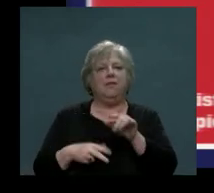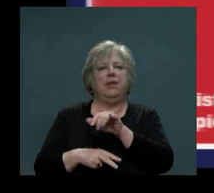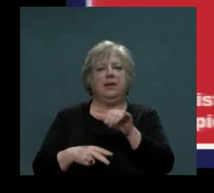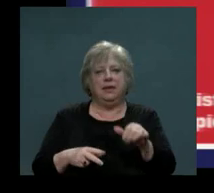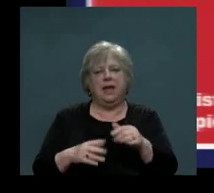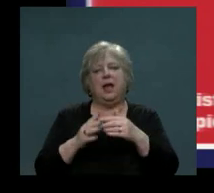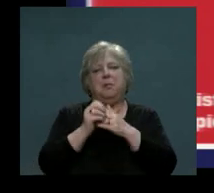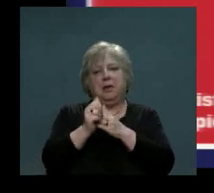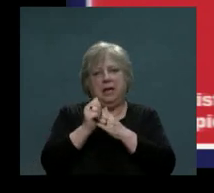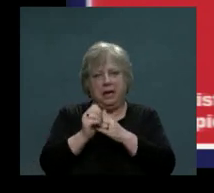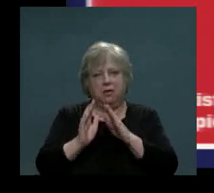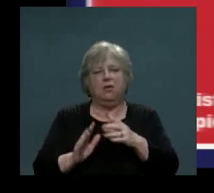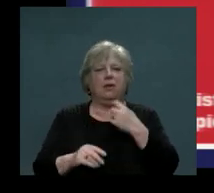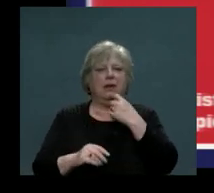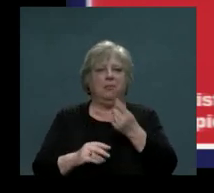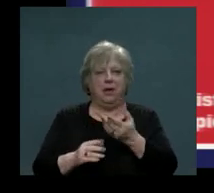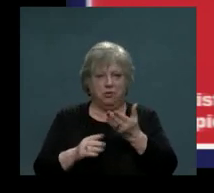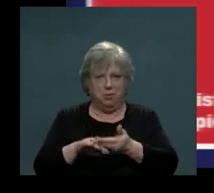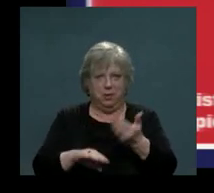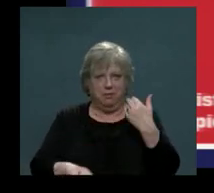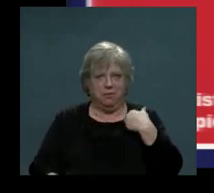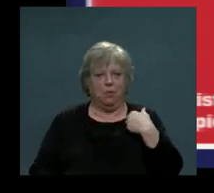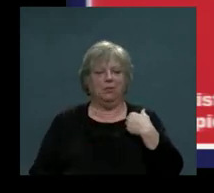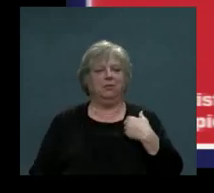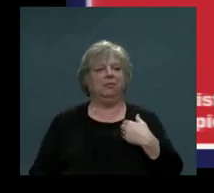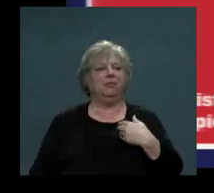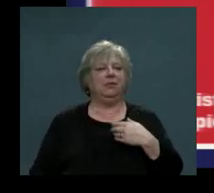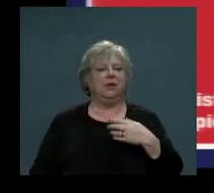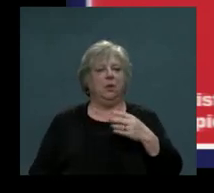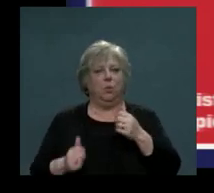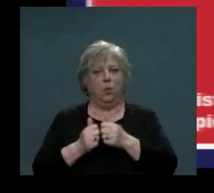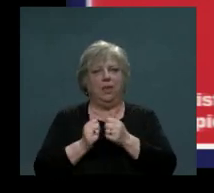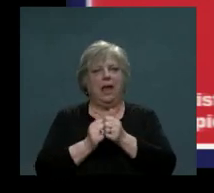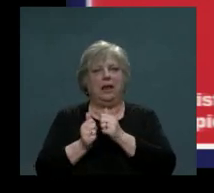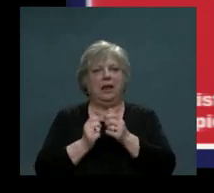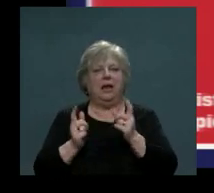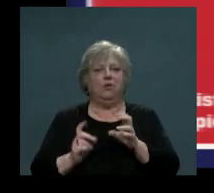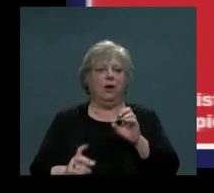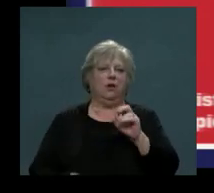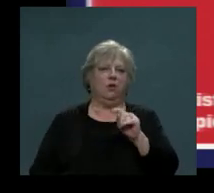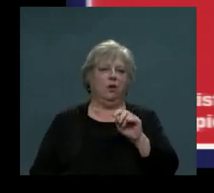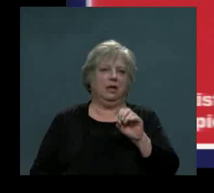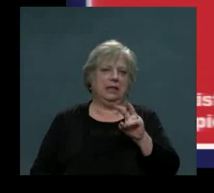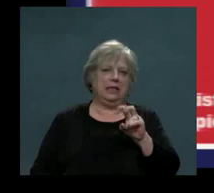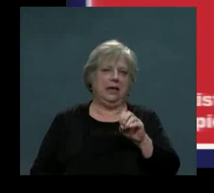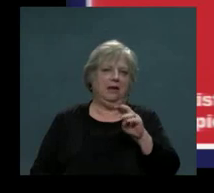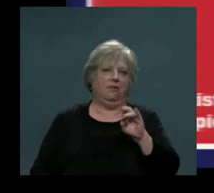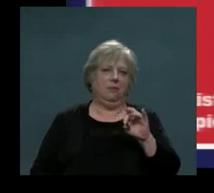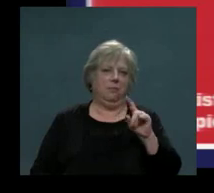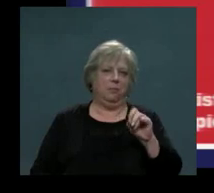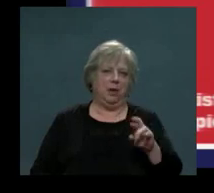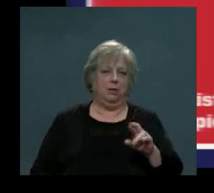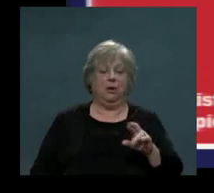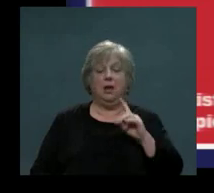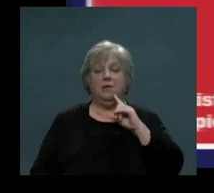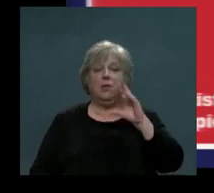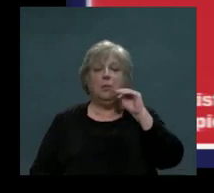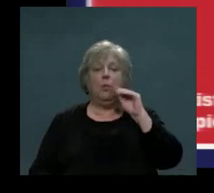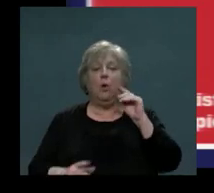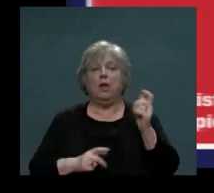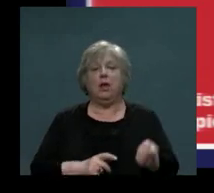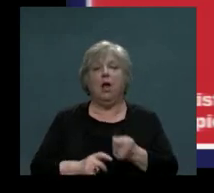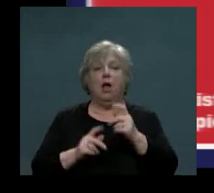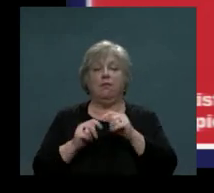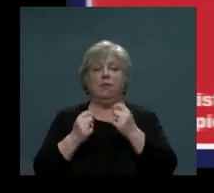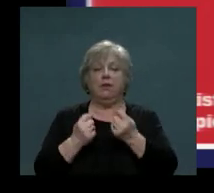school. Levi Miller is the upper school principal, and Steve Miller is the athletic director. If the boys golf team will come up, I've got